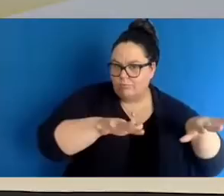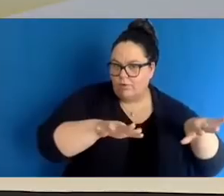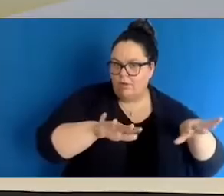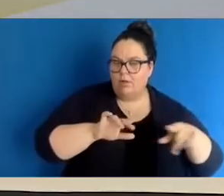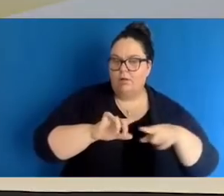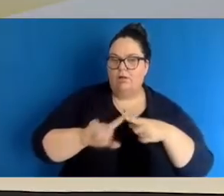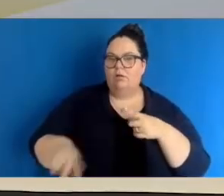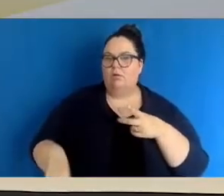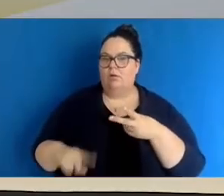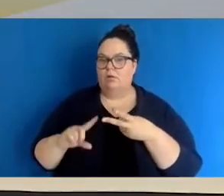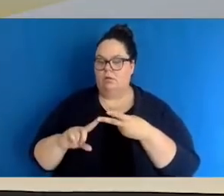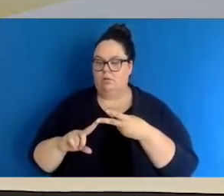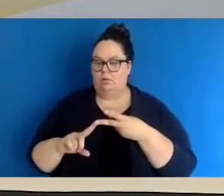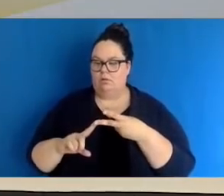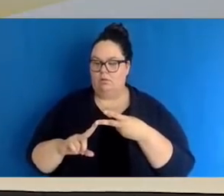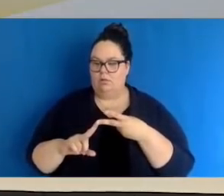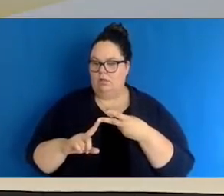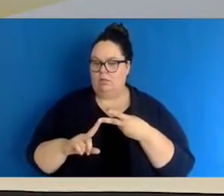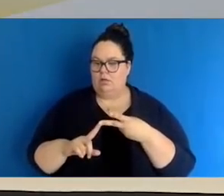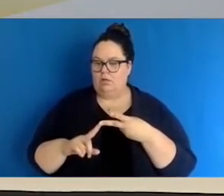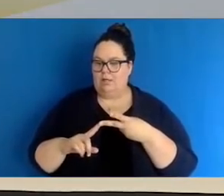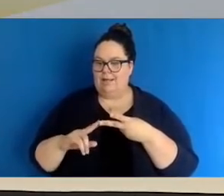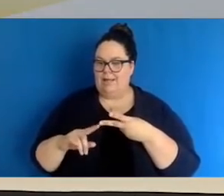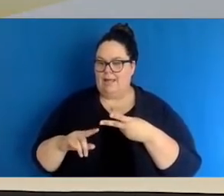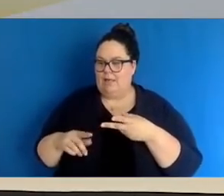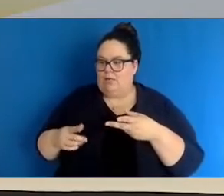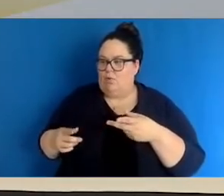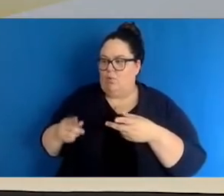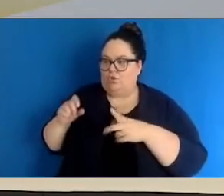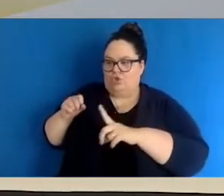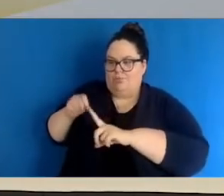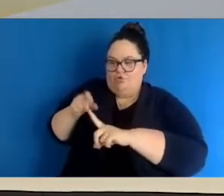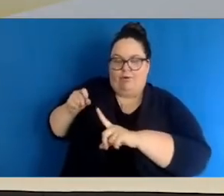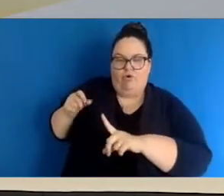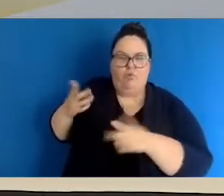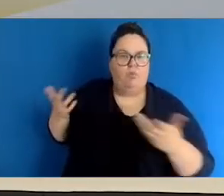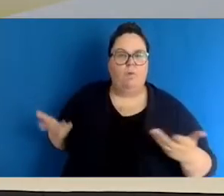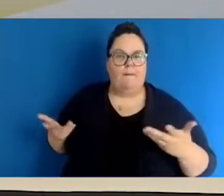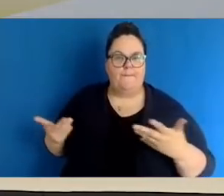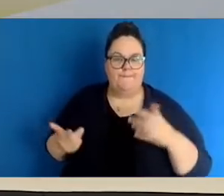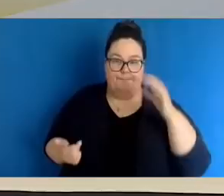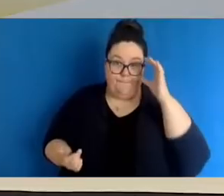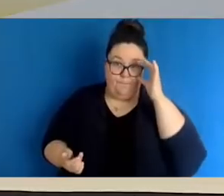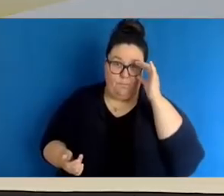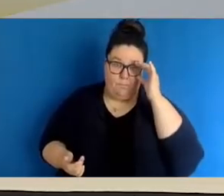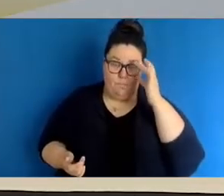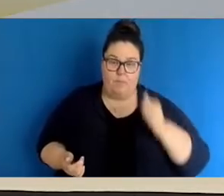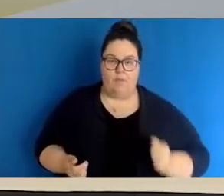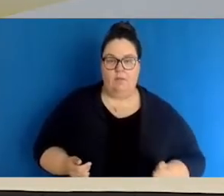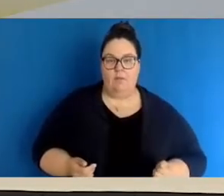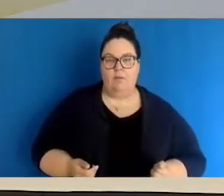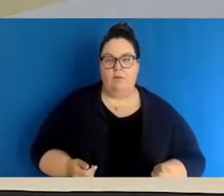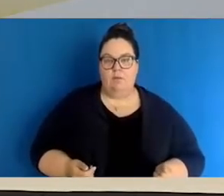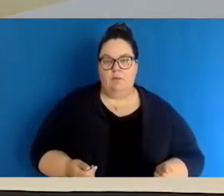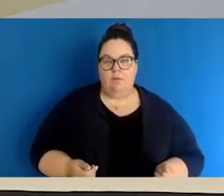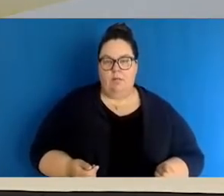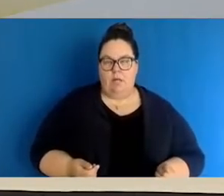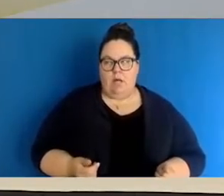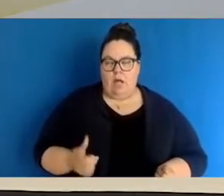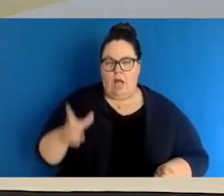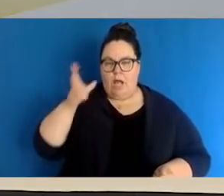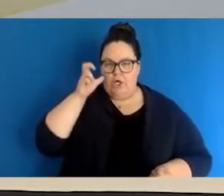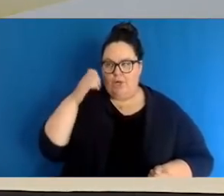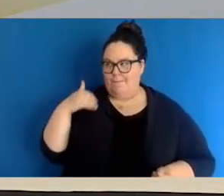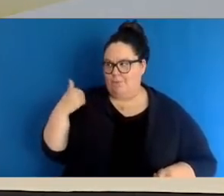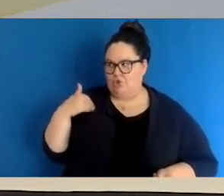where. And what triggers that we would be looking at. And I think I heard actually the minister